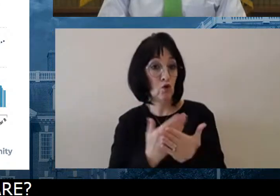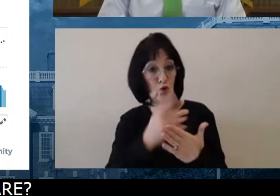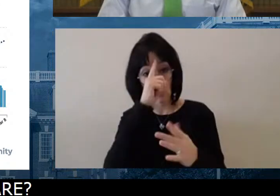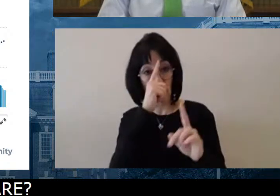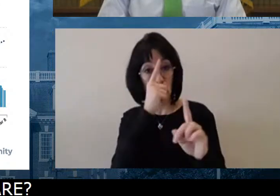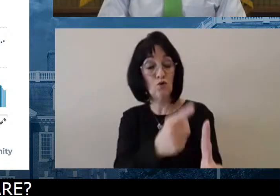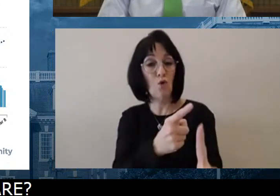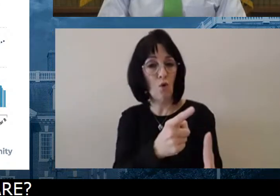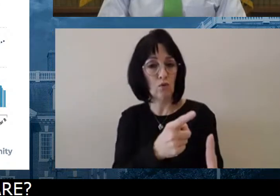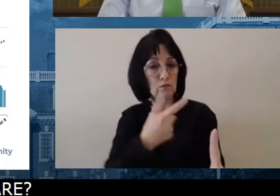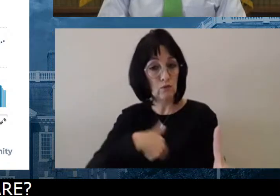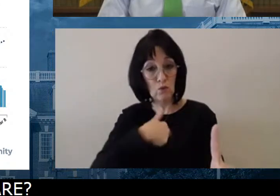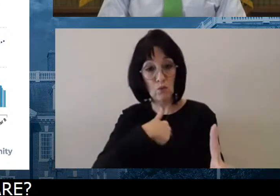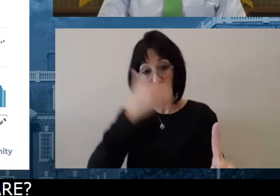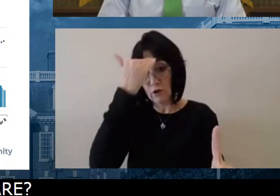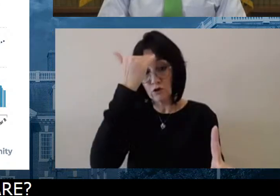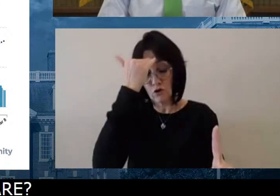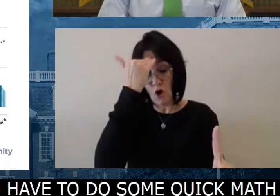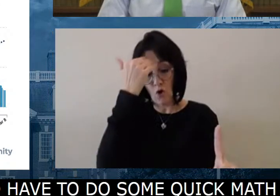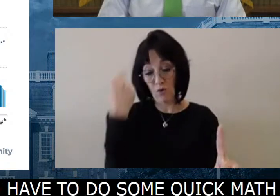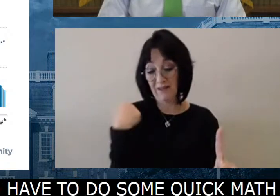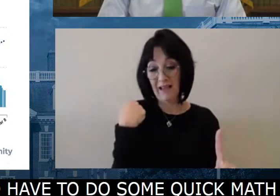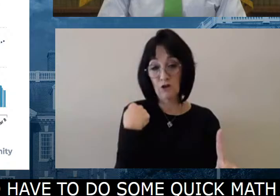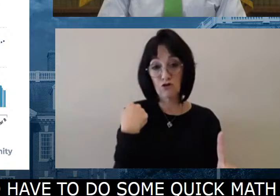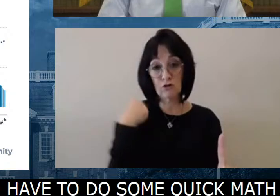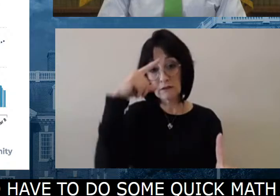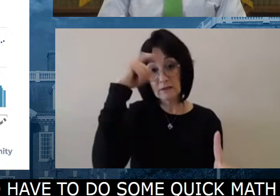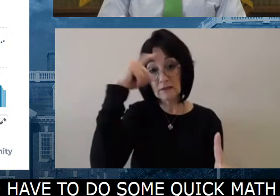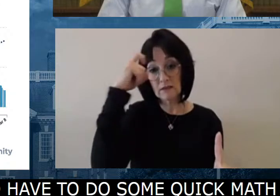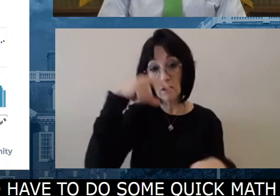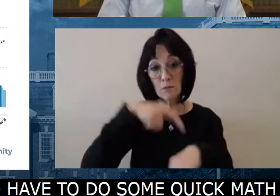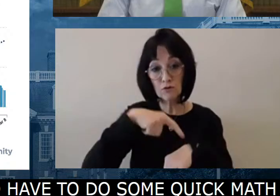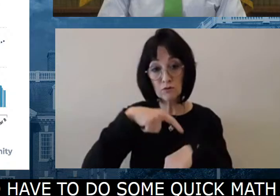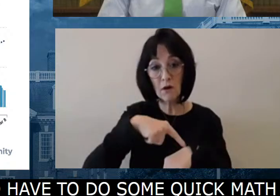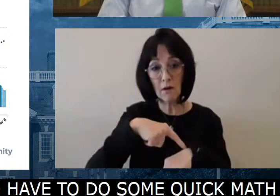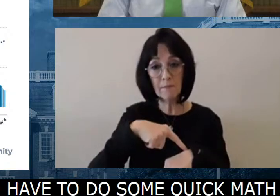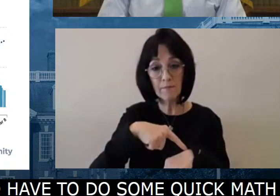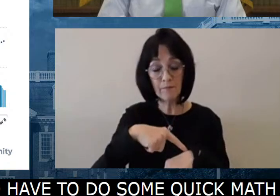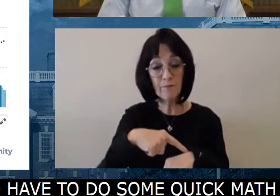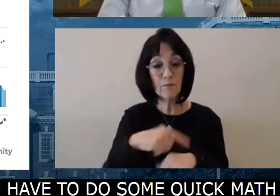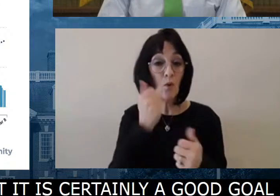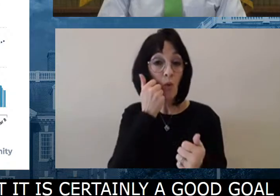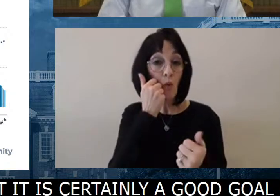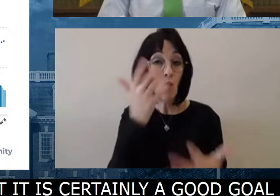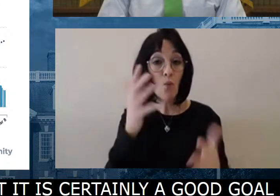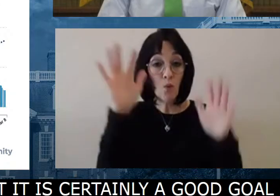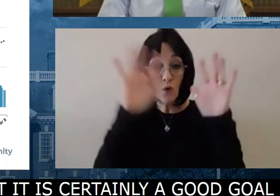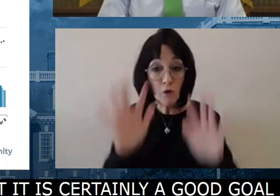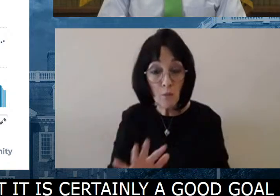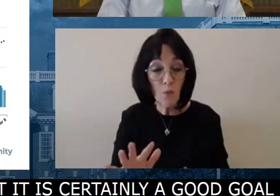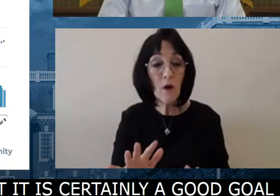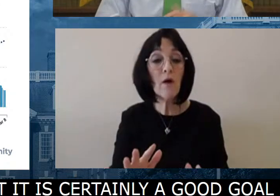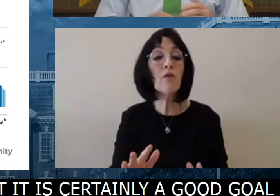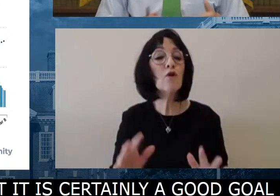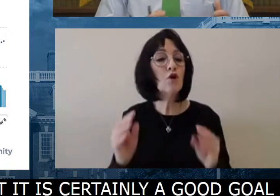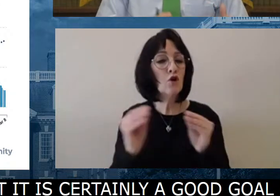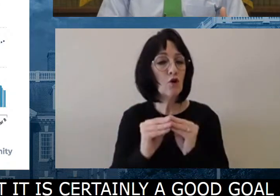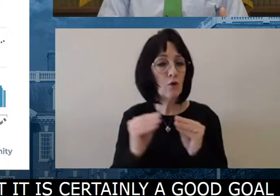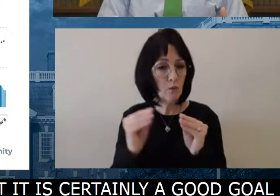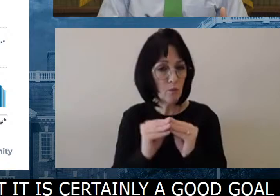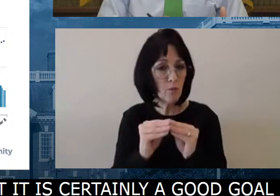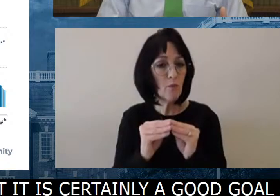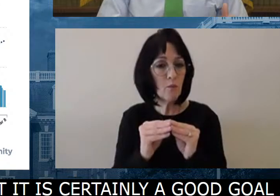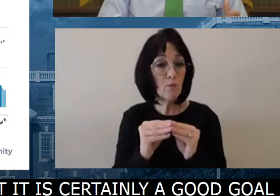We know from last summer that with the warmer weather coming, with more outdoor activity, number one, we